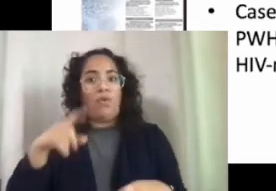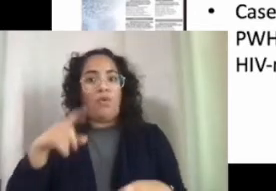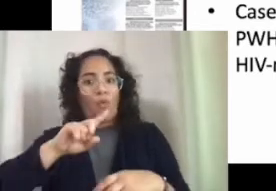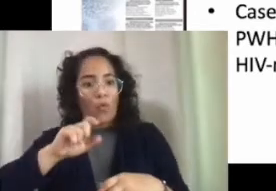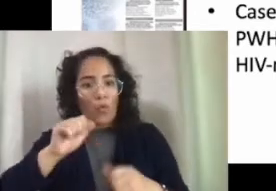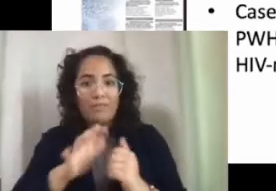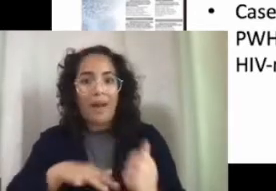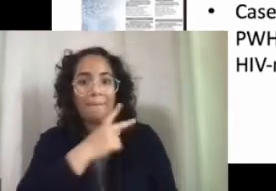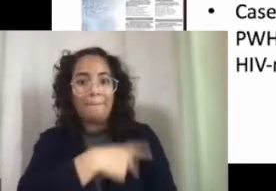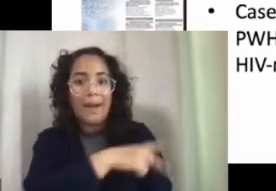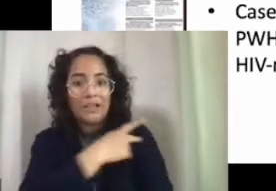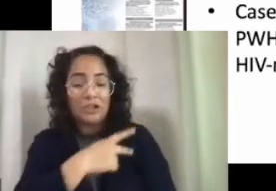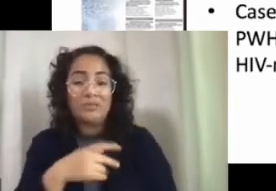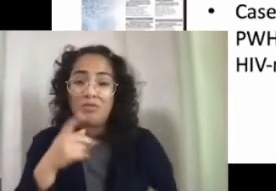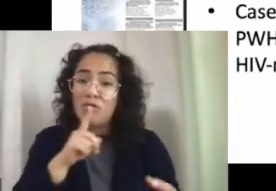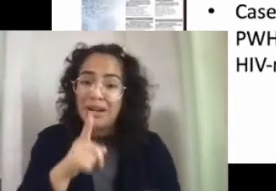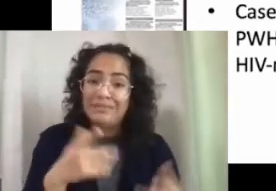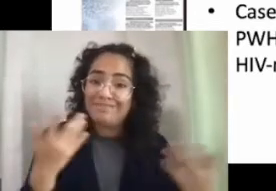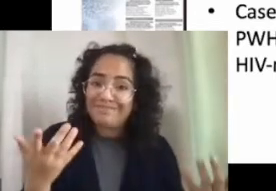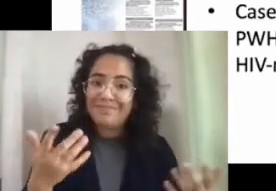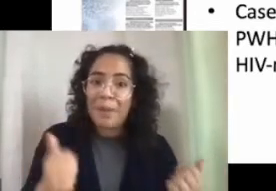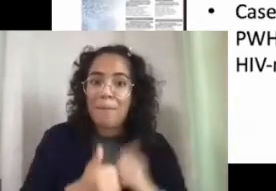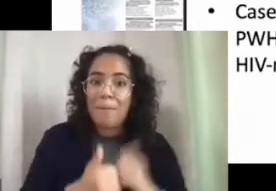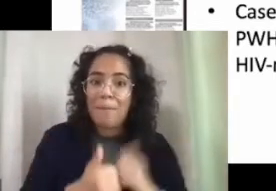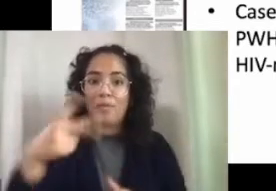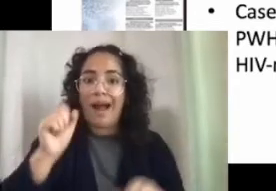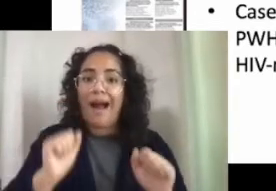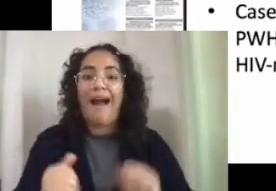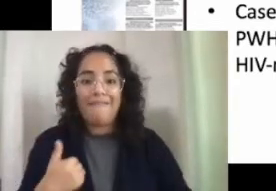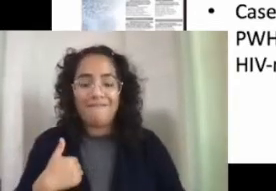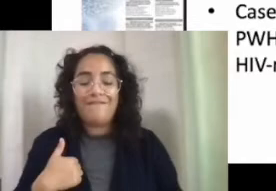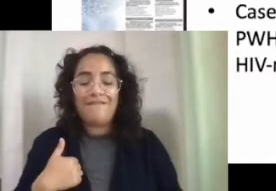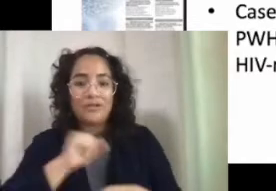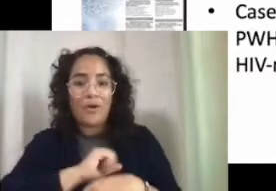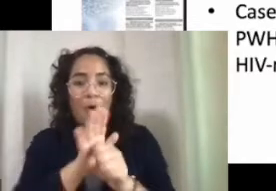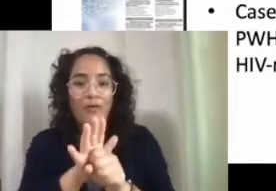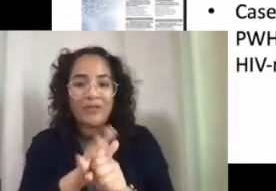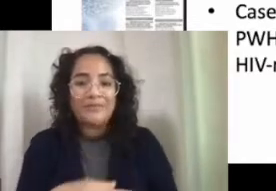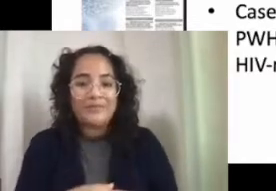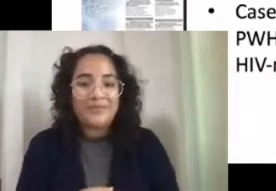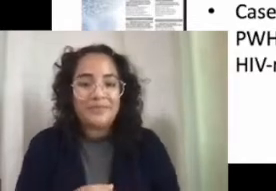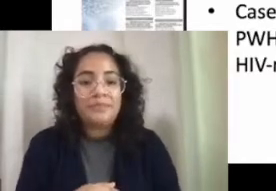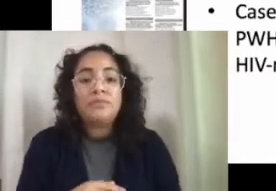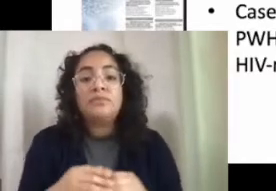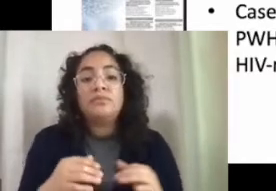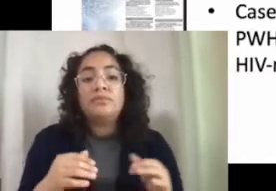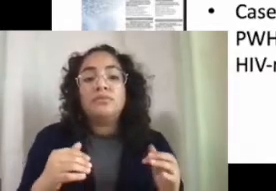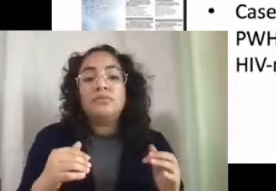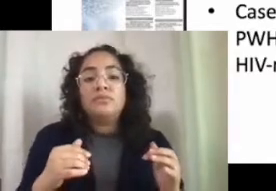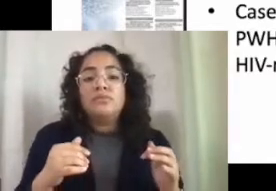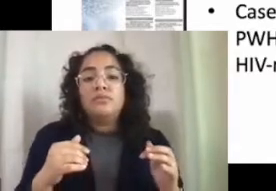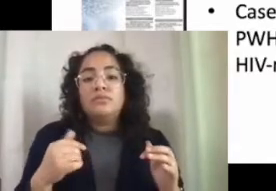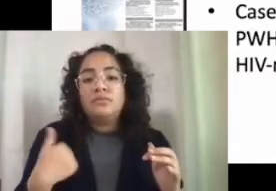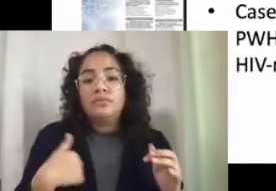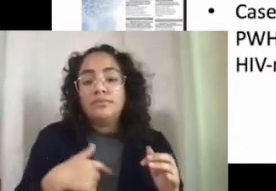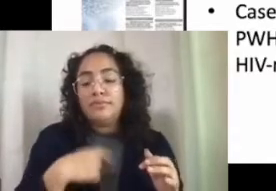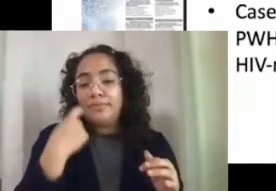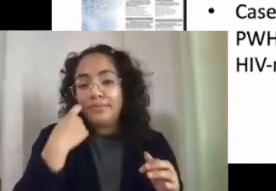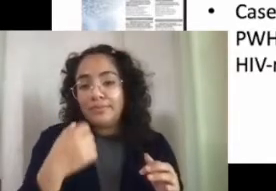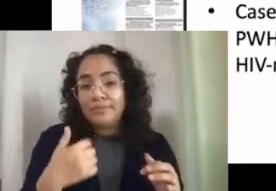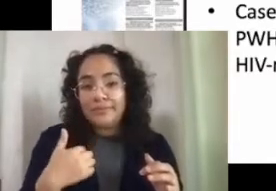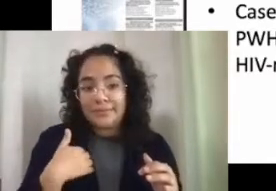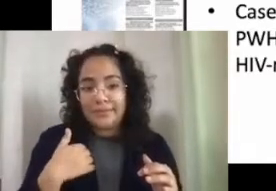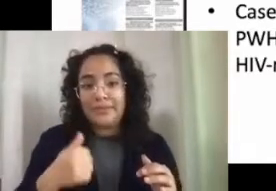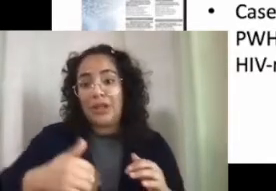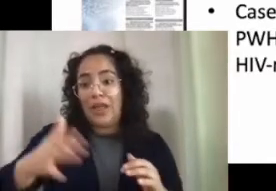at this point is the majority of my patients who've at some point had COVID. We recently did another analysis in our